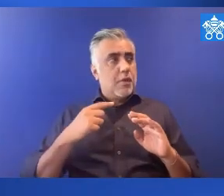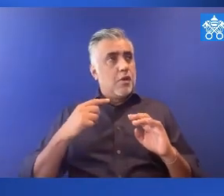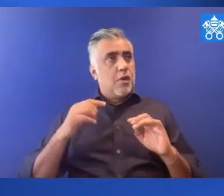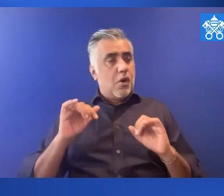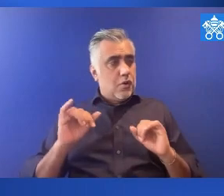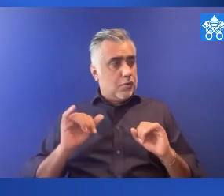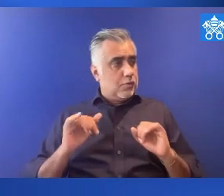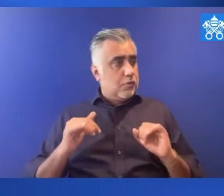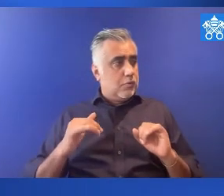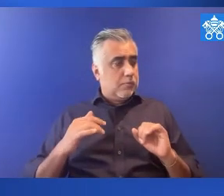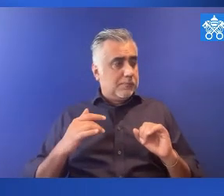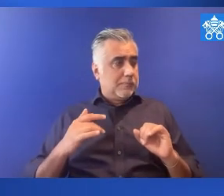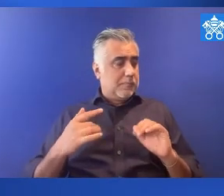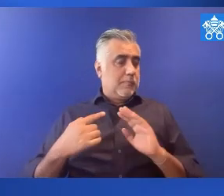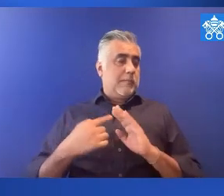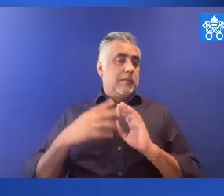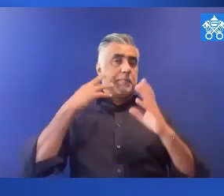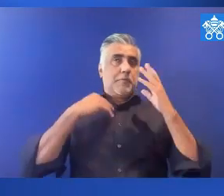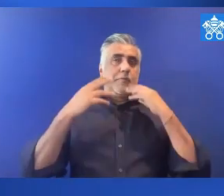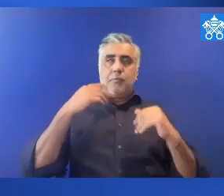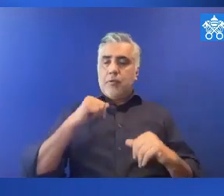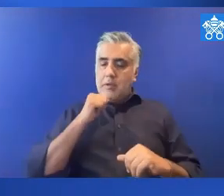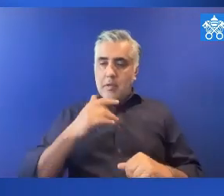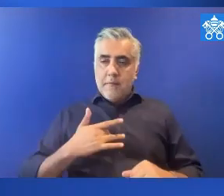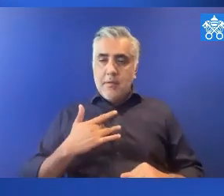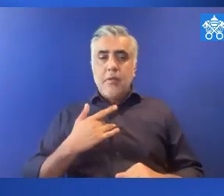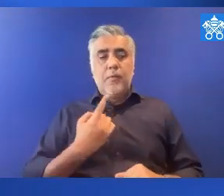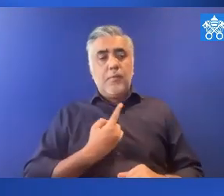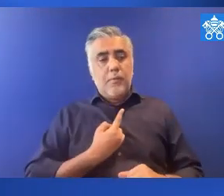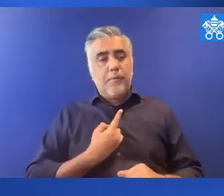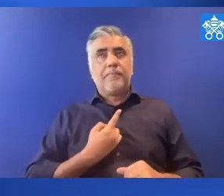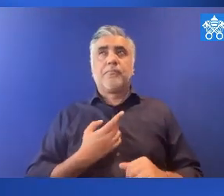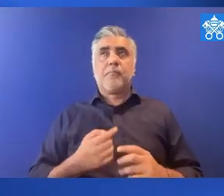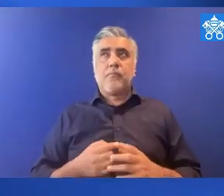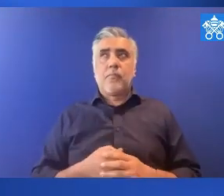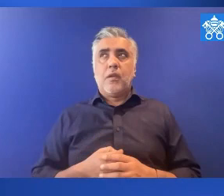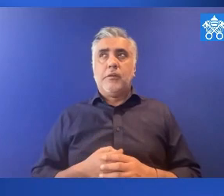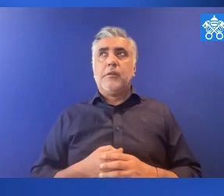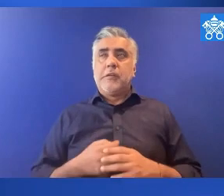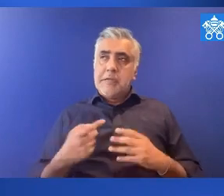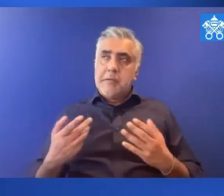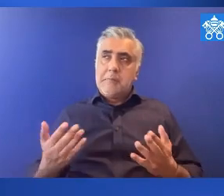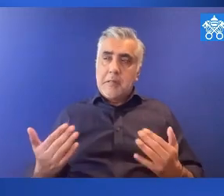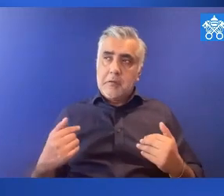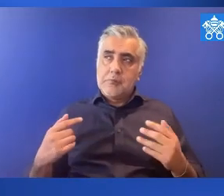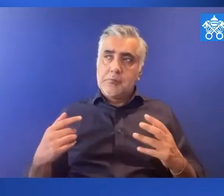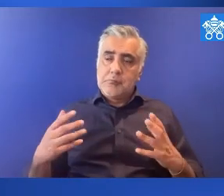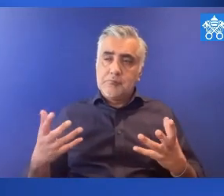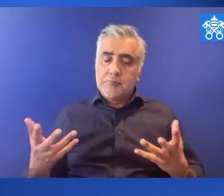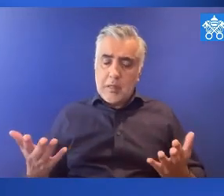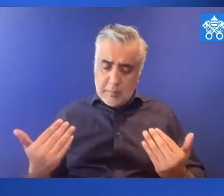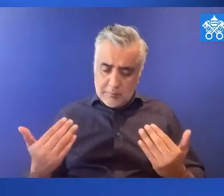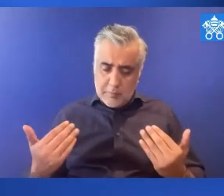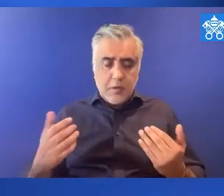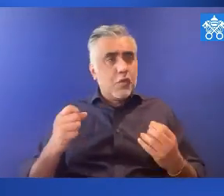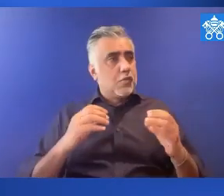that whenever we are brought low, we too will never feel alone. Again, the Christ allowed